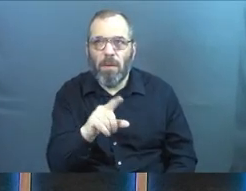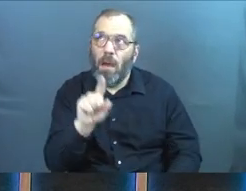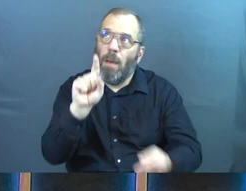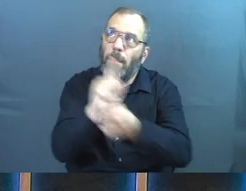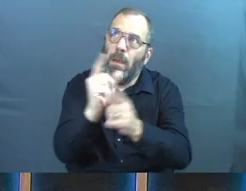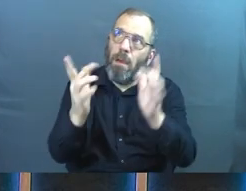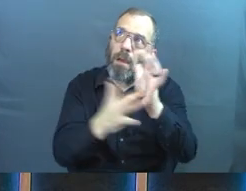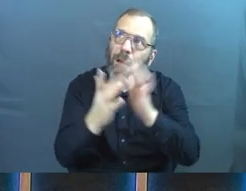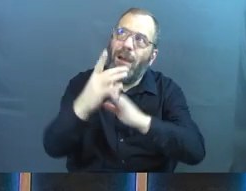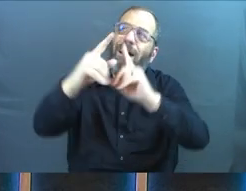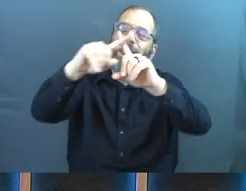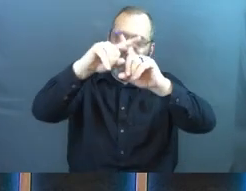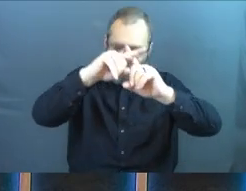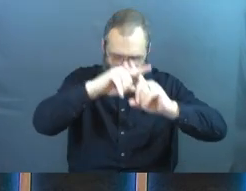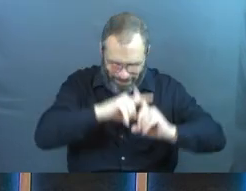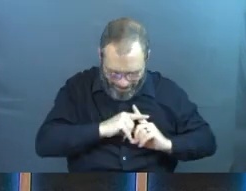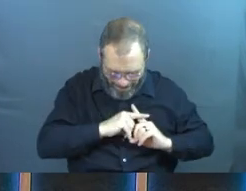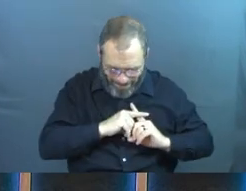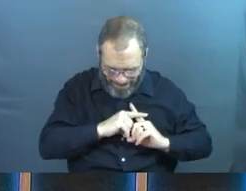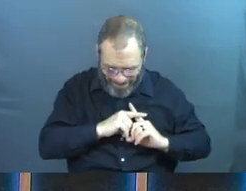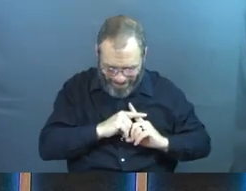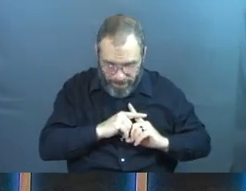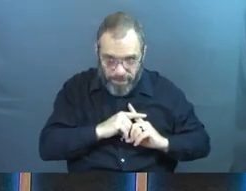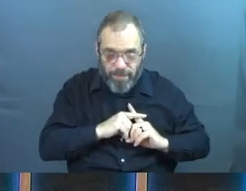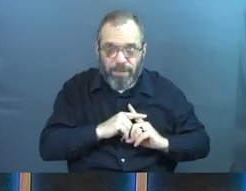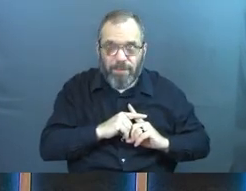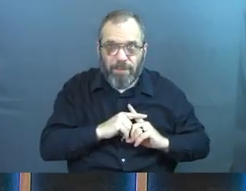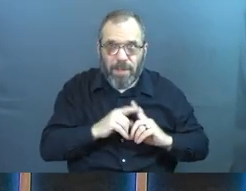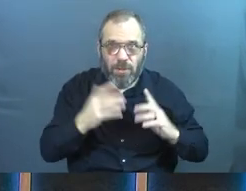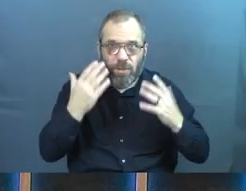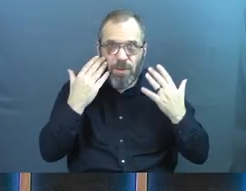Jesus believing, but you don't know.